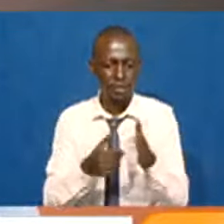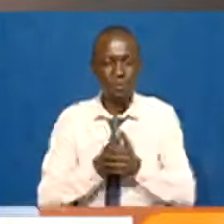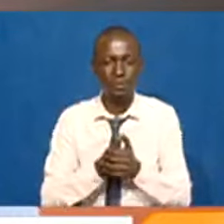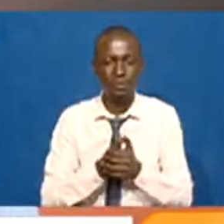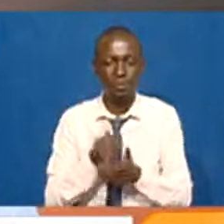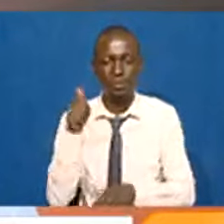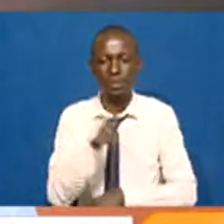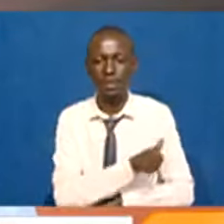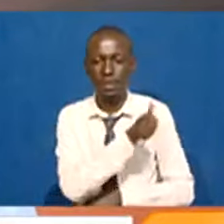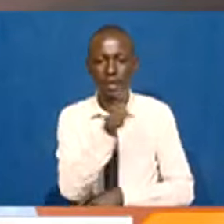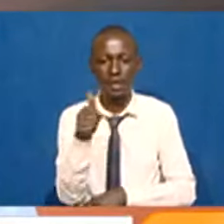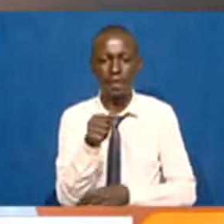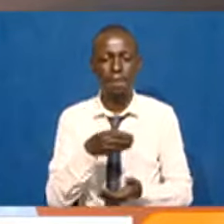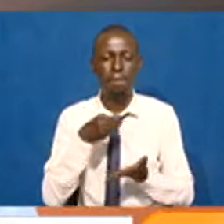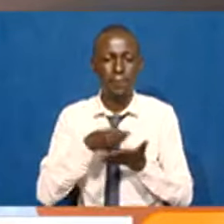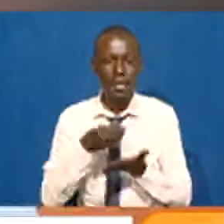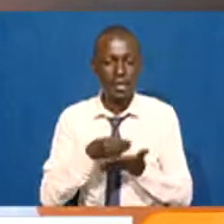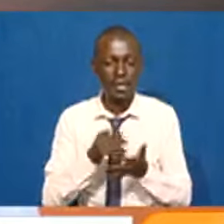cash amounting to